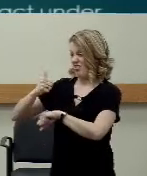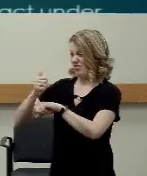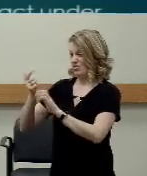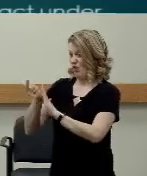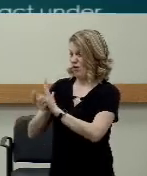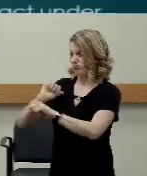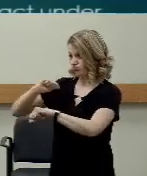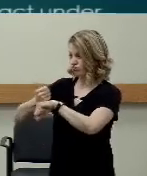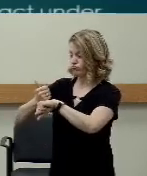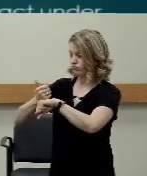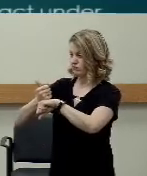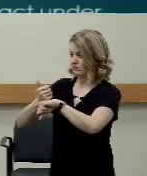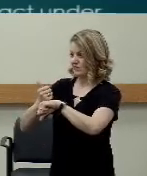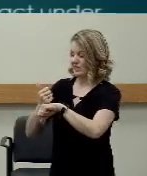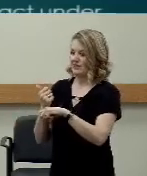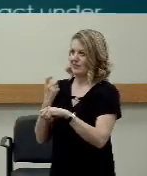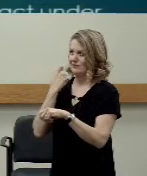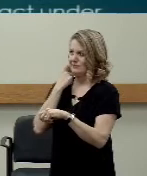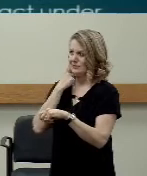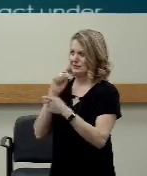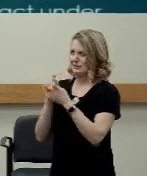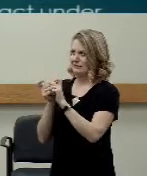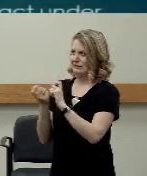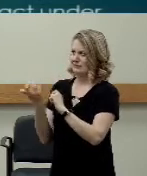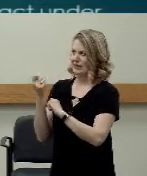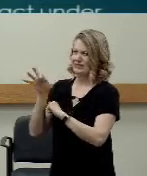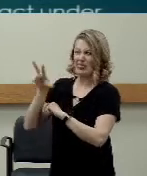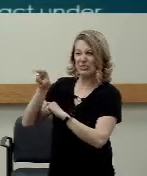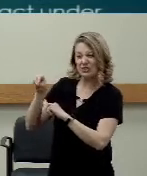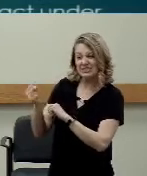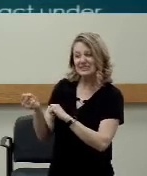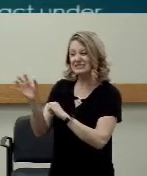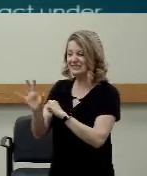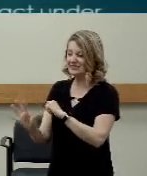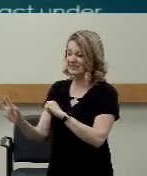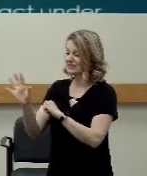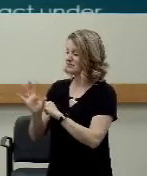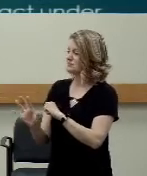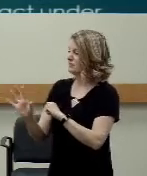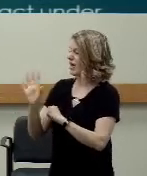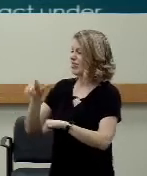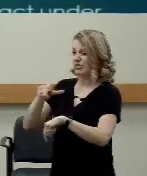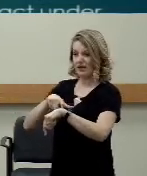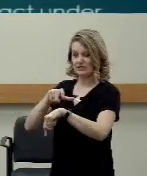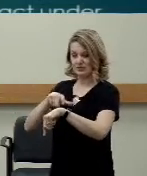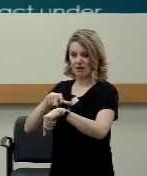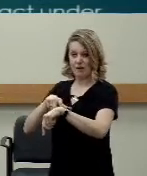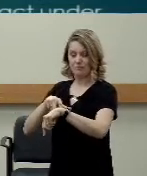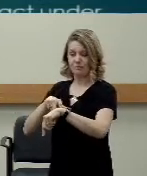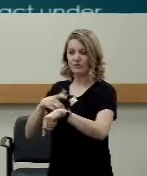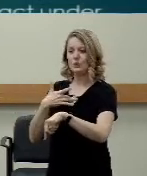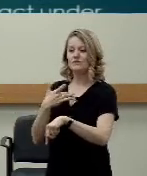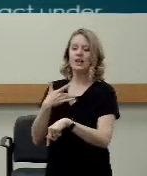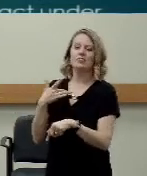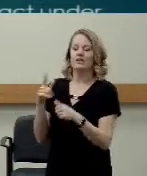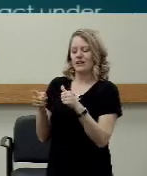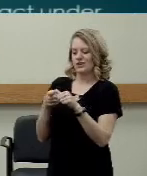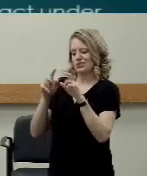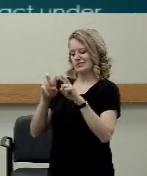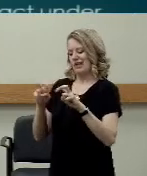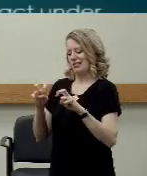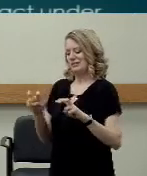that was updated last in the 1930s. And it was seen at the time in that initial analysis by